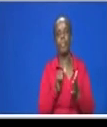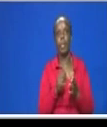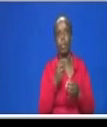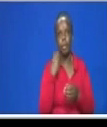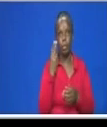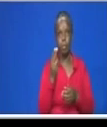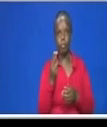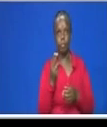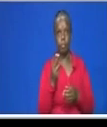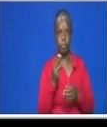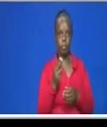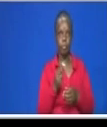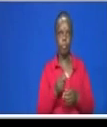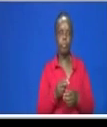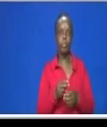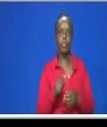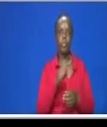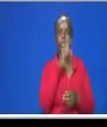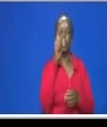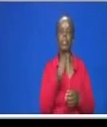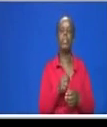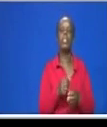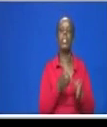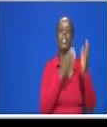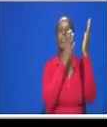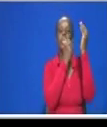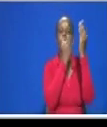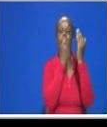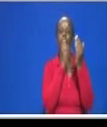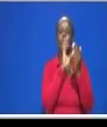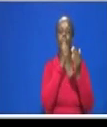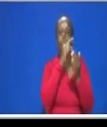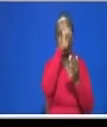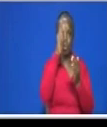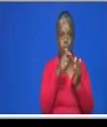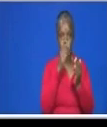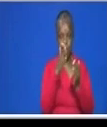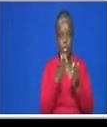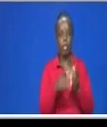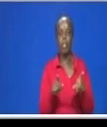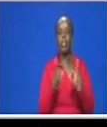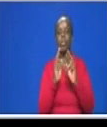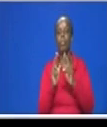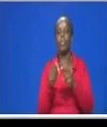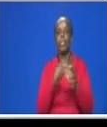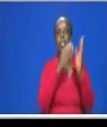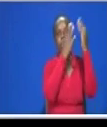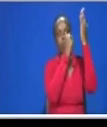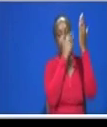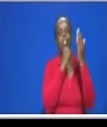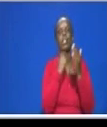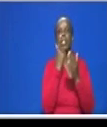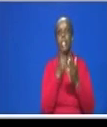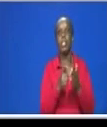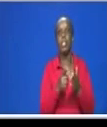two, examine the requirement in the question. Usually the requirement is in